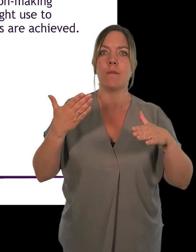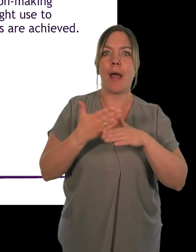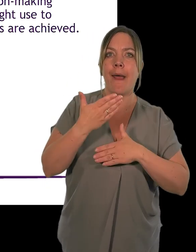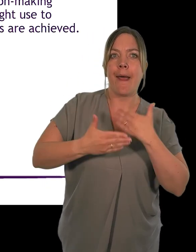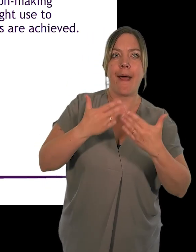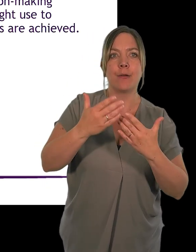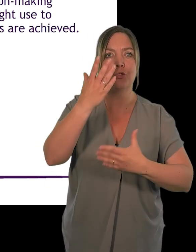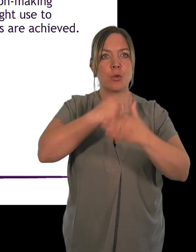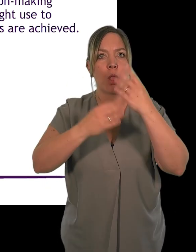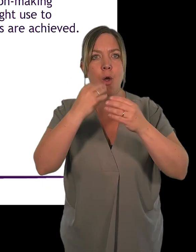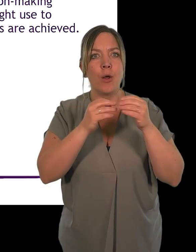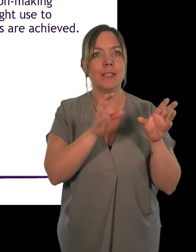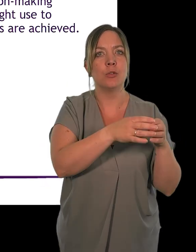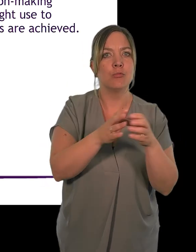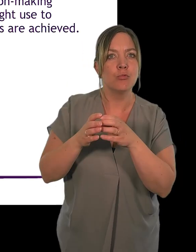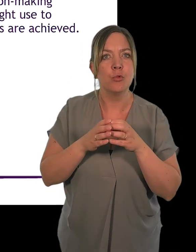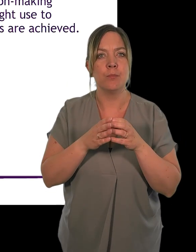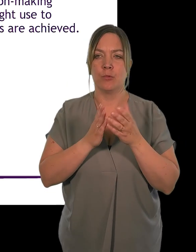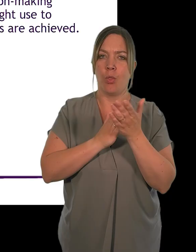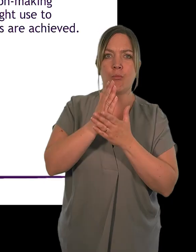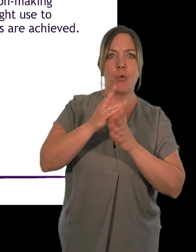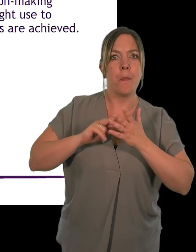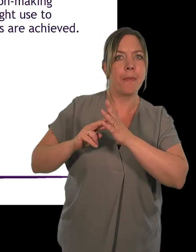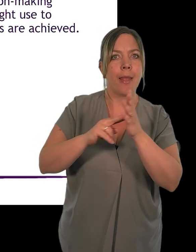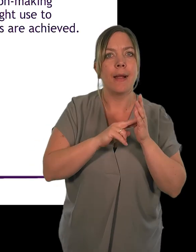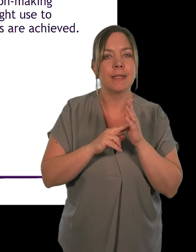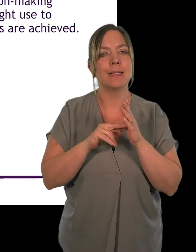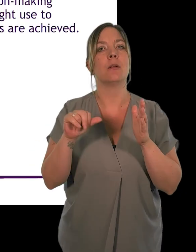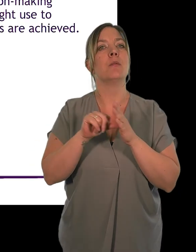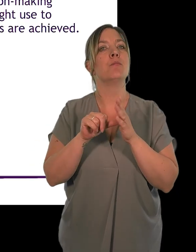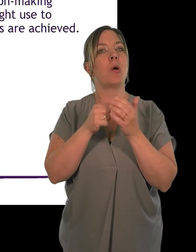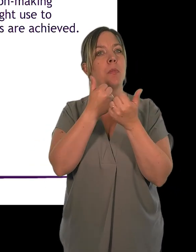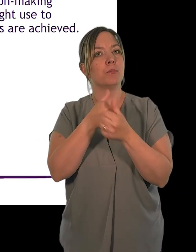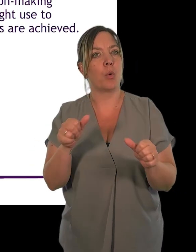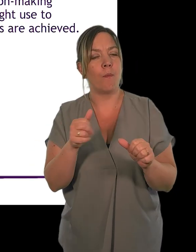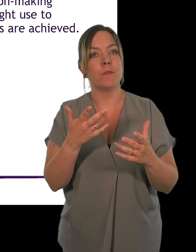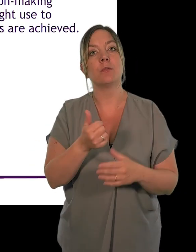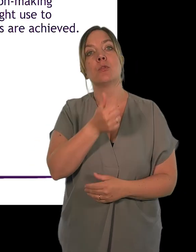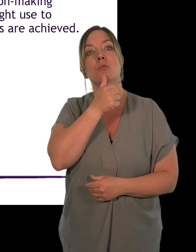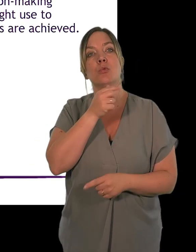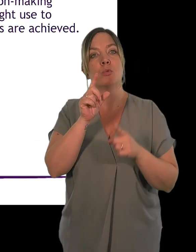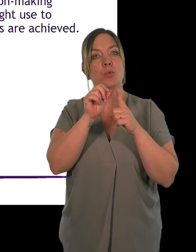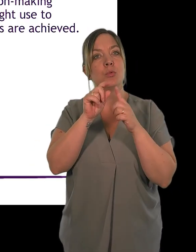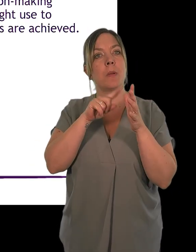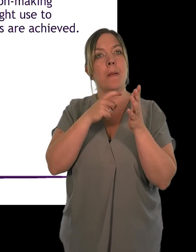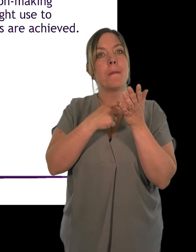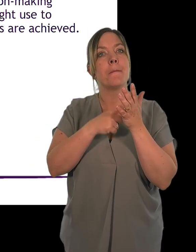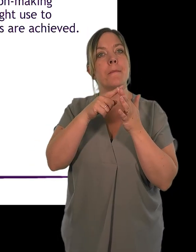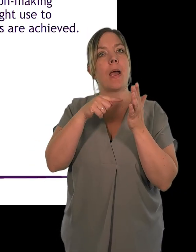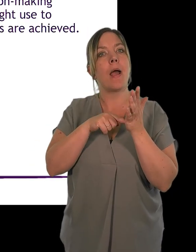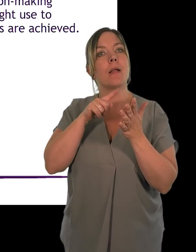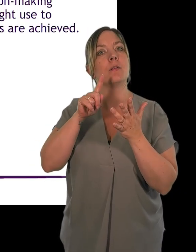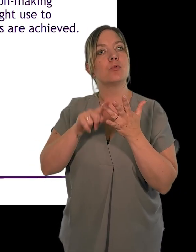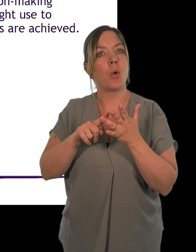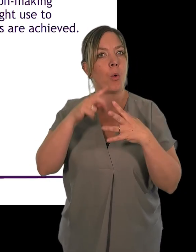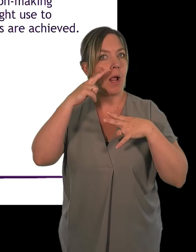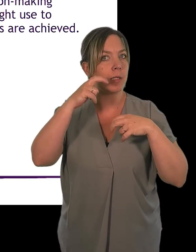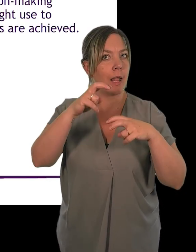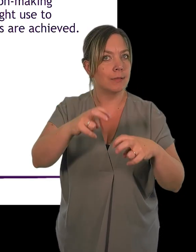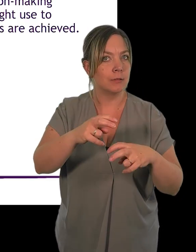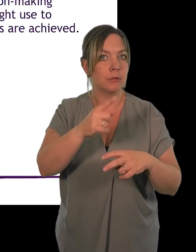solving, using Pareto analysis might be a useful tool to